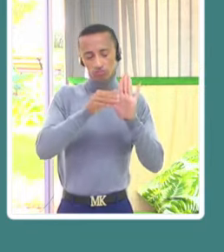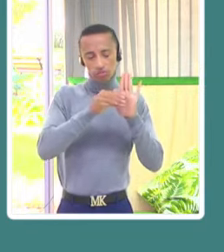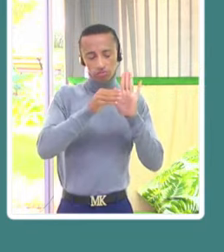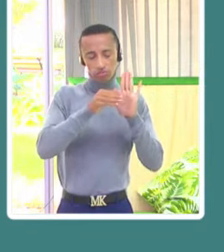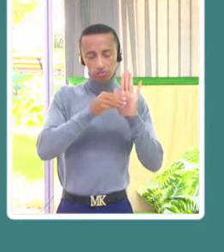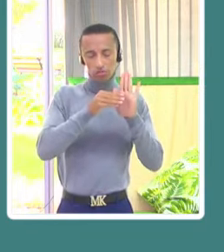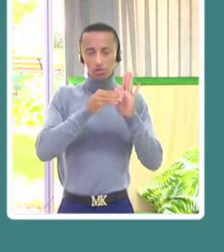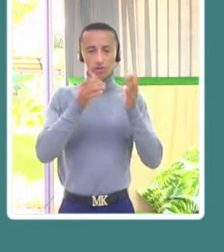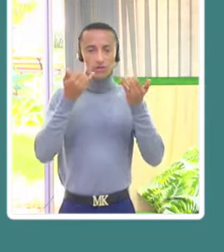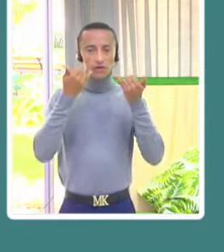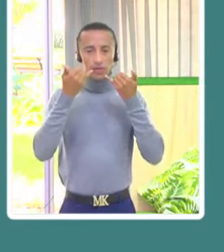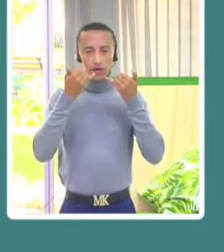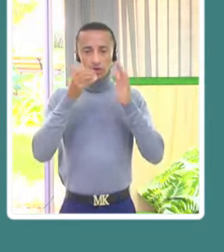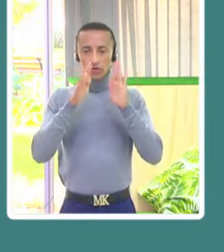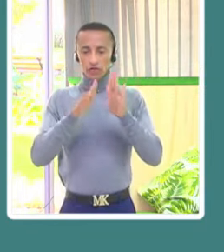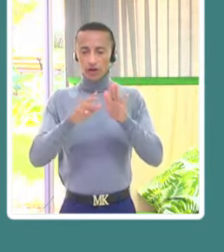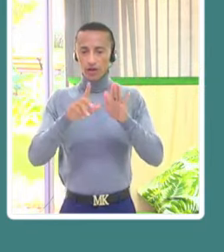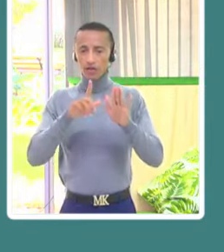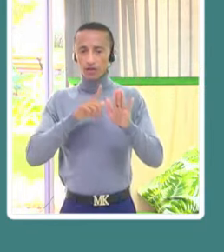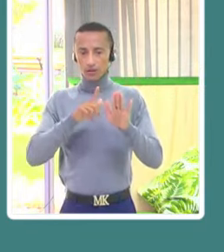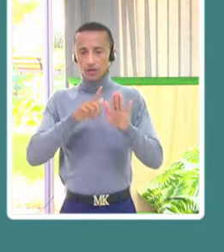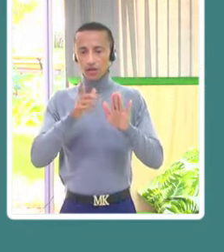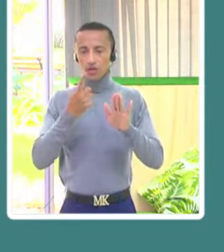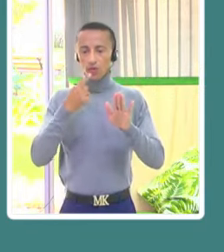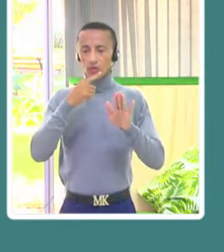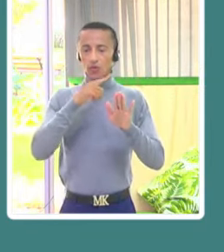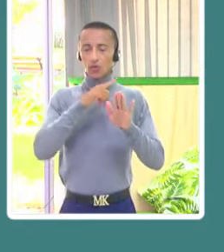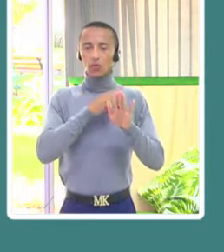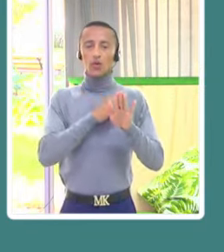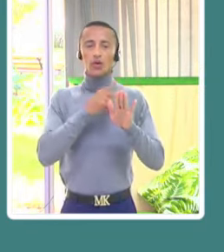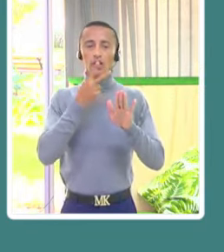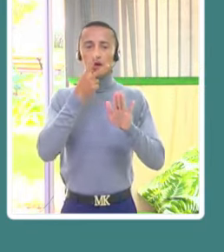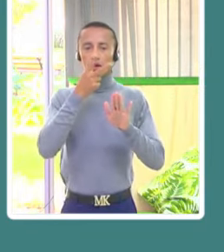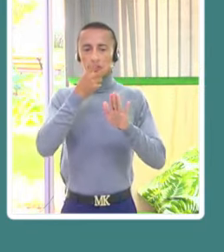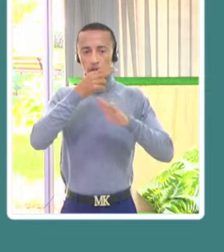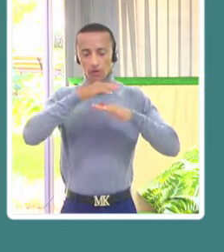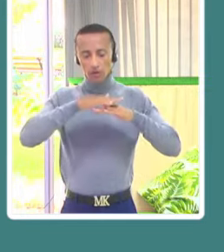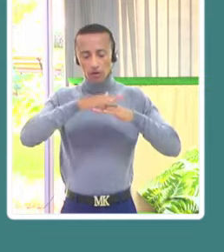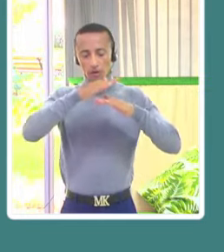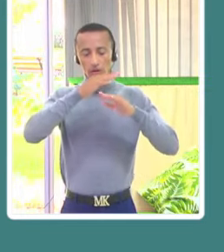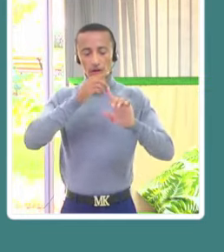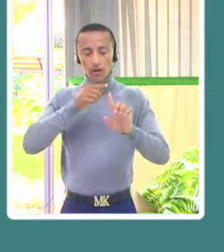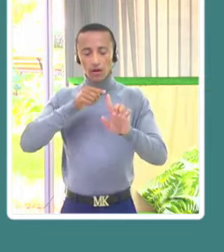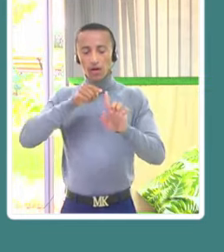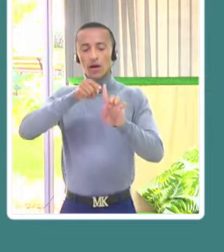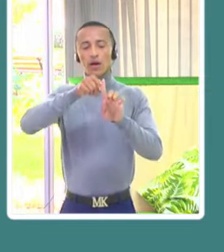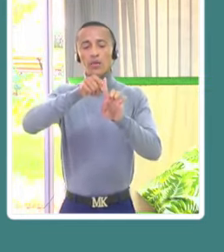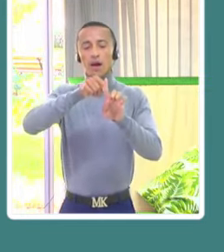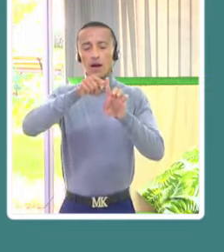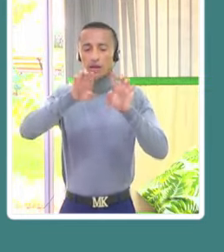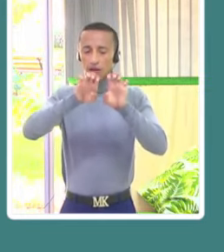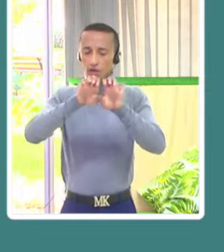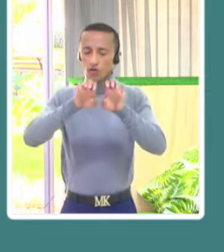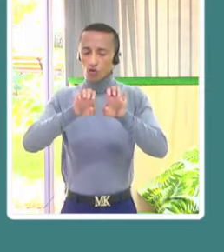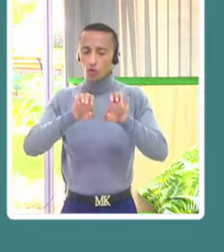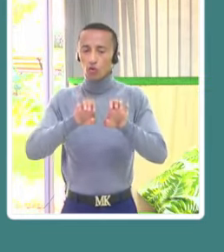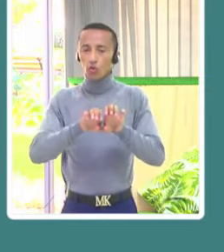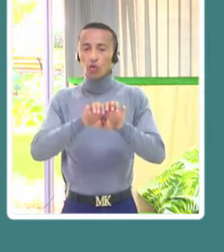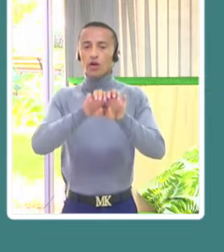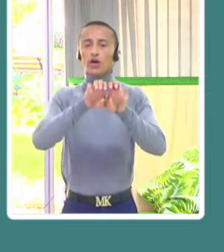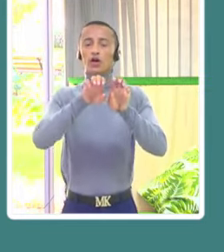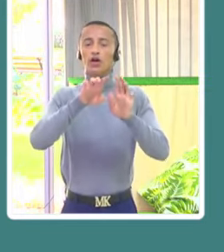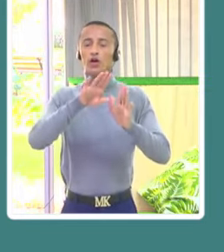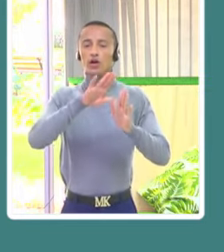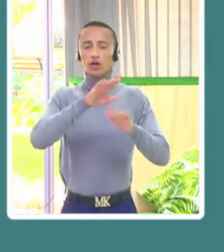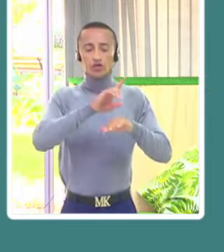biggest impact of DPI or digital public infrastructure will be on